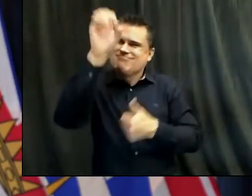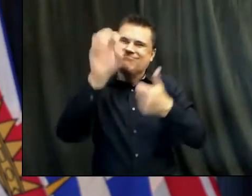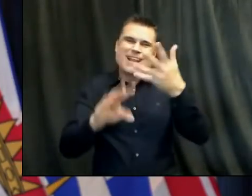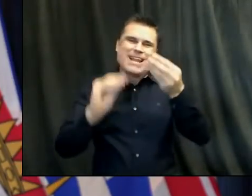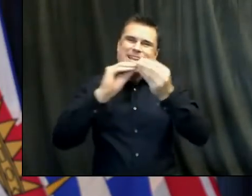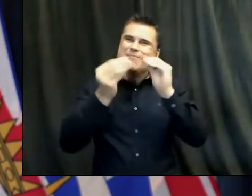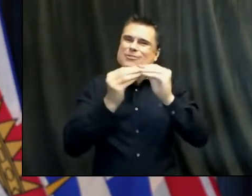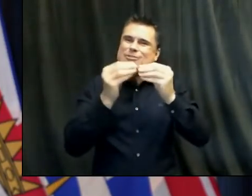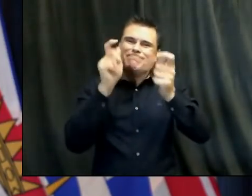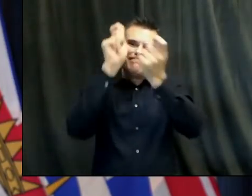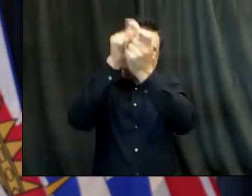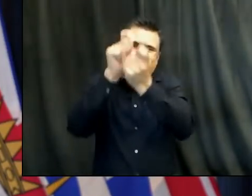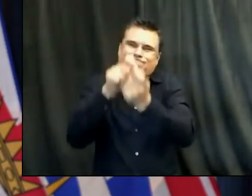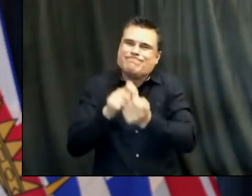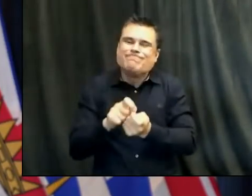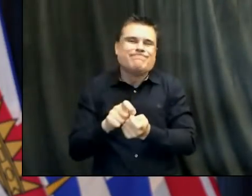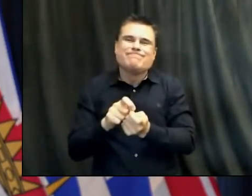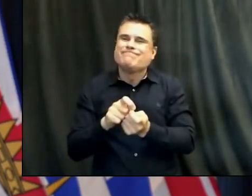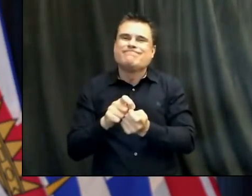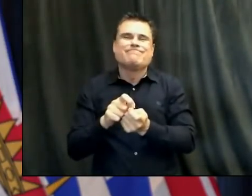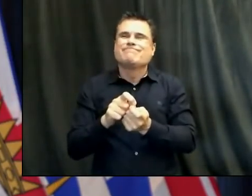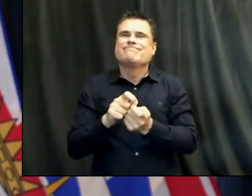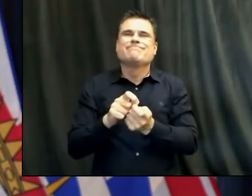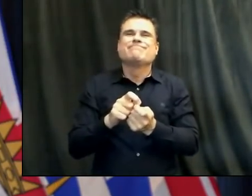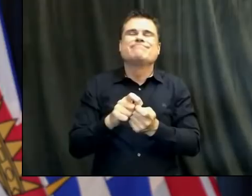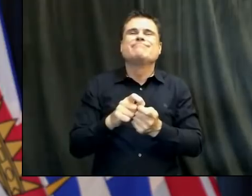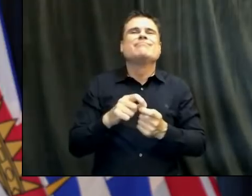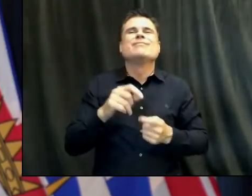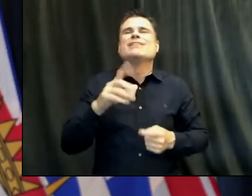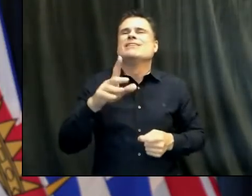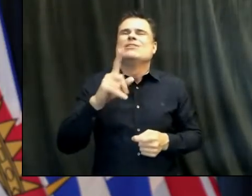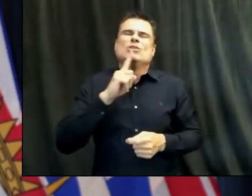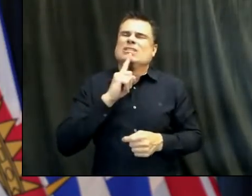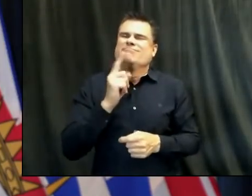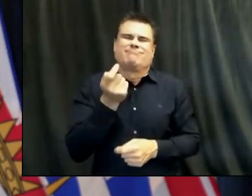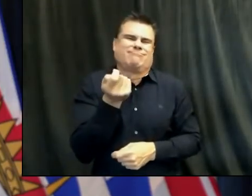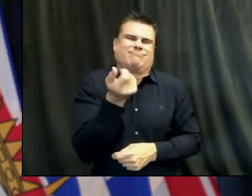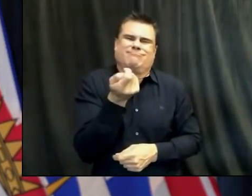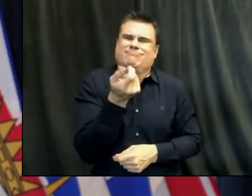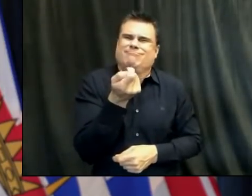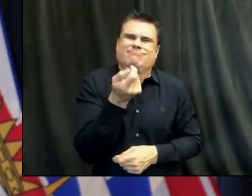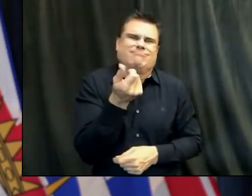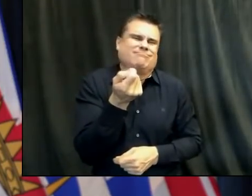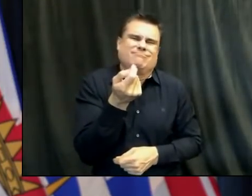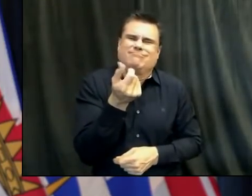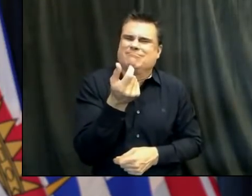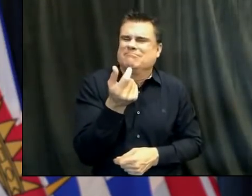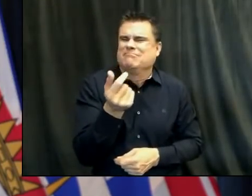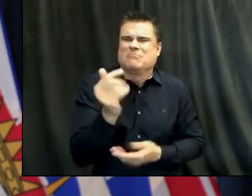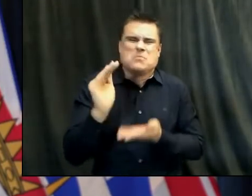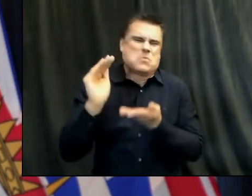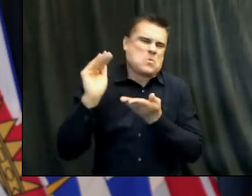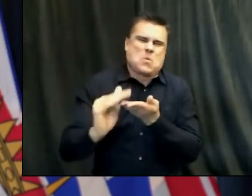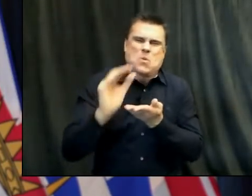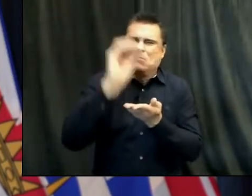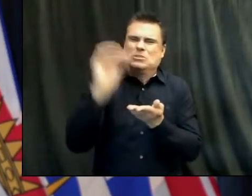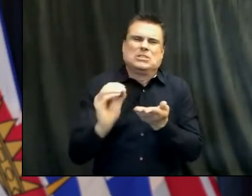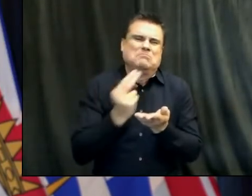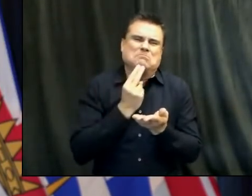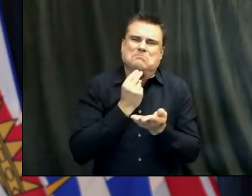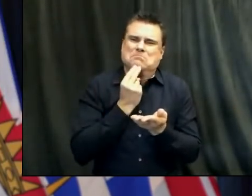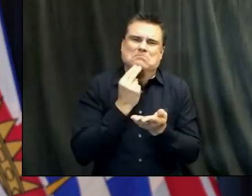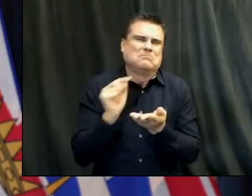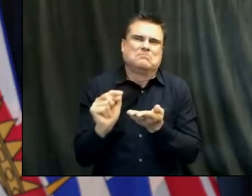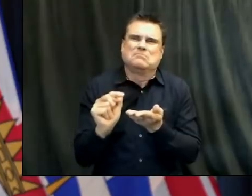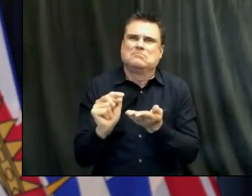have recorded some kind of exposure of COVID-19, can you tell us how many school-aged children are now isolating at home, or how